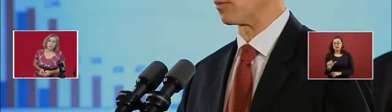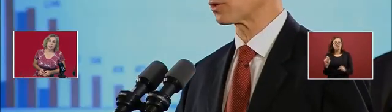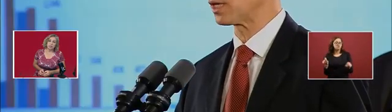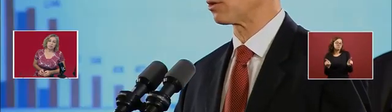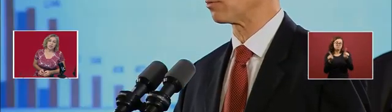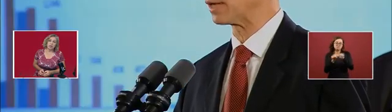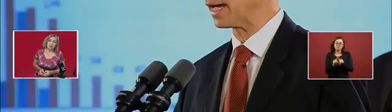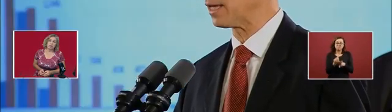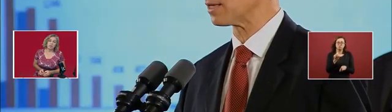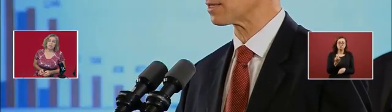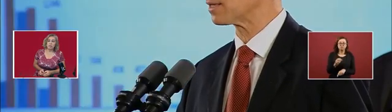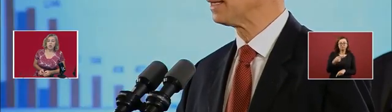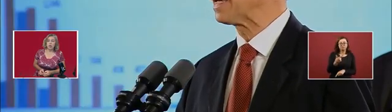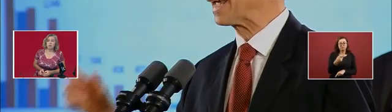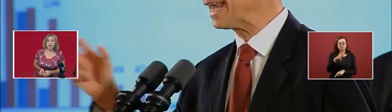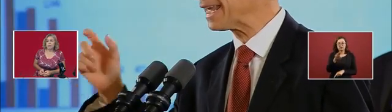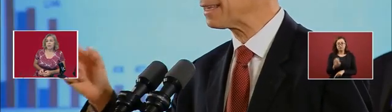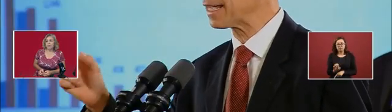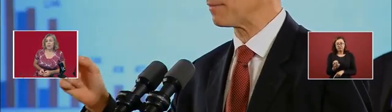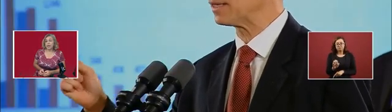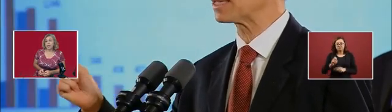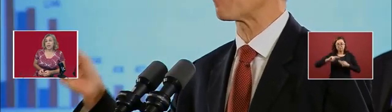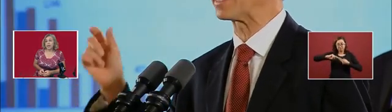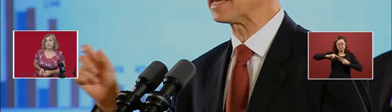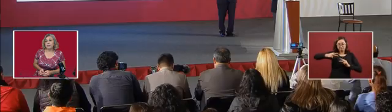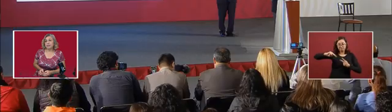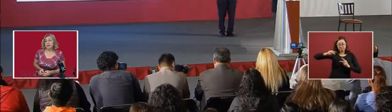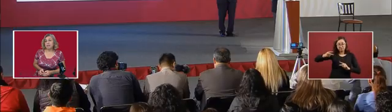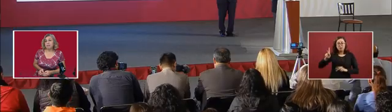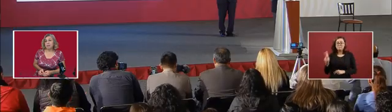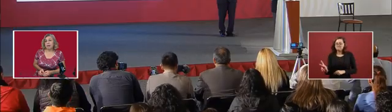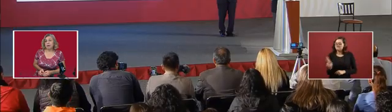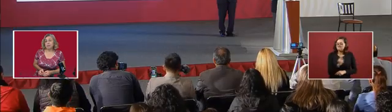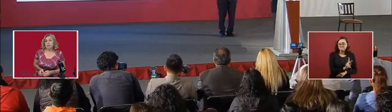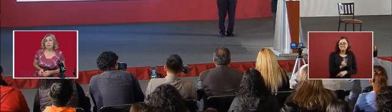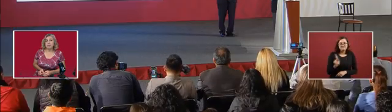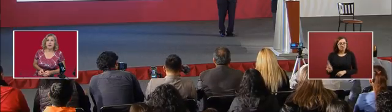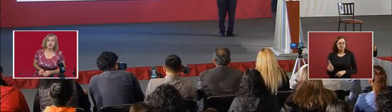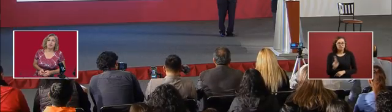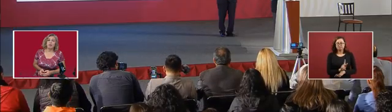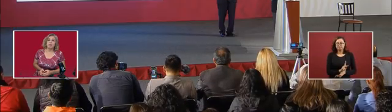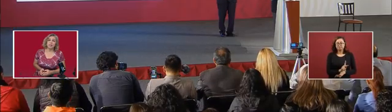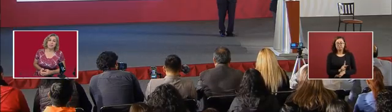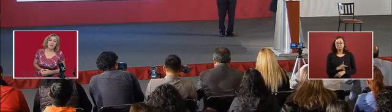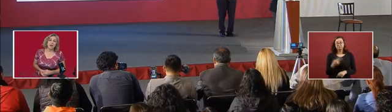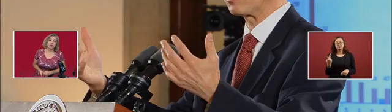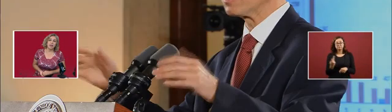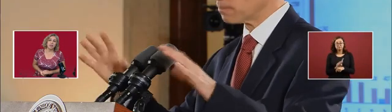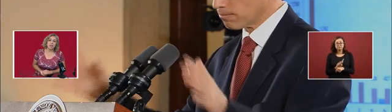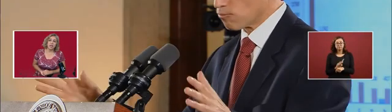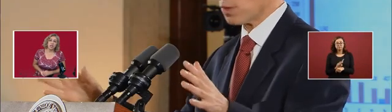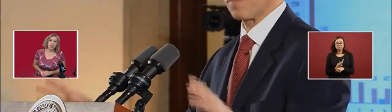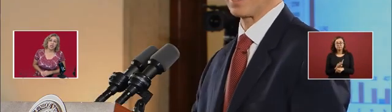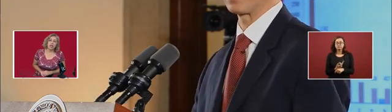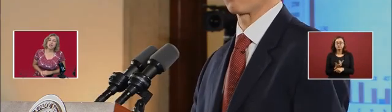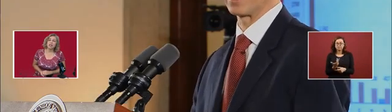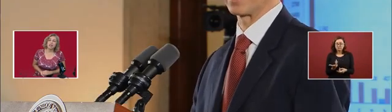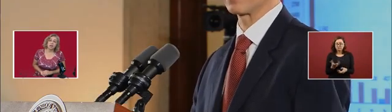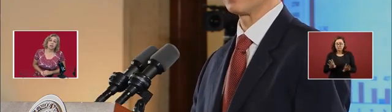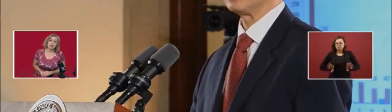is the same one that transmits the dengue, could have been infected